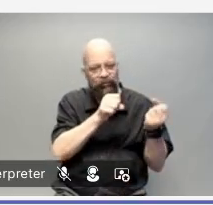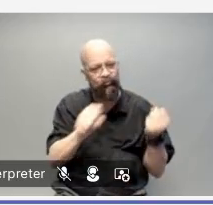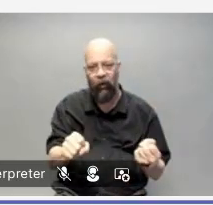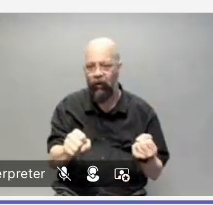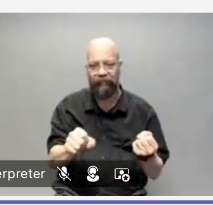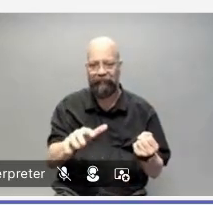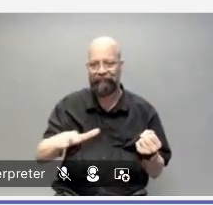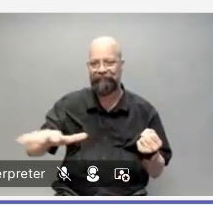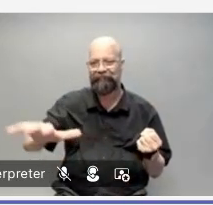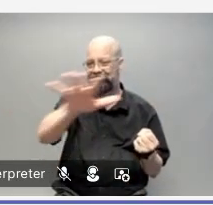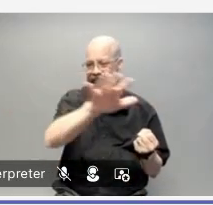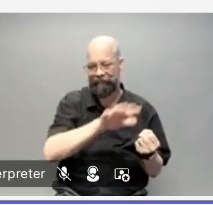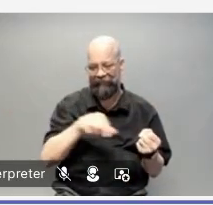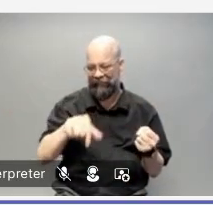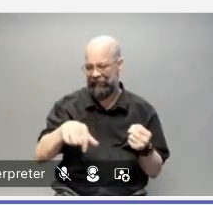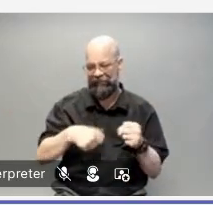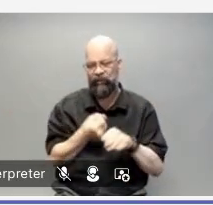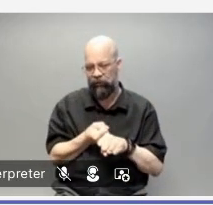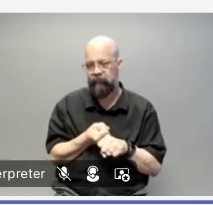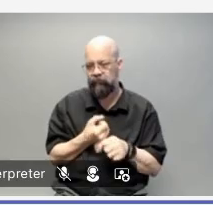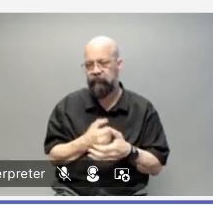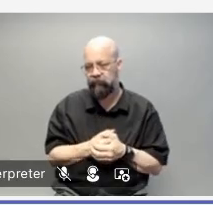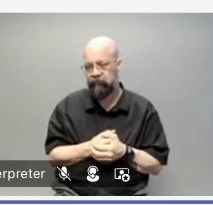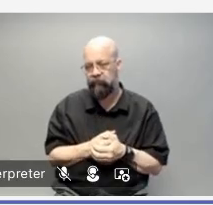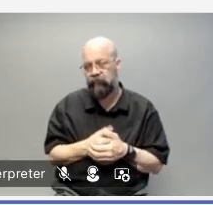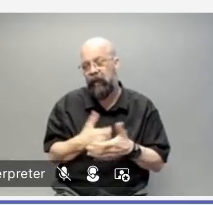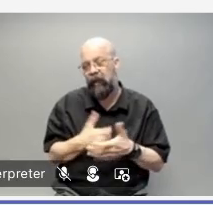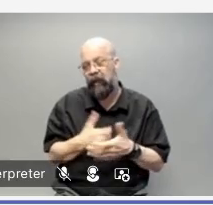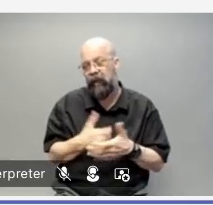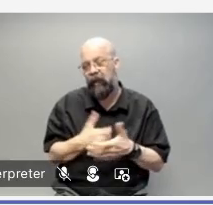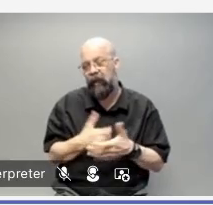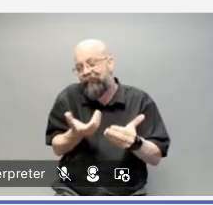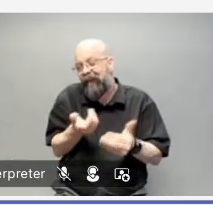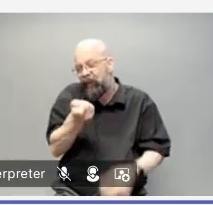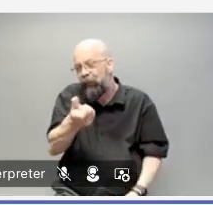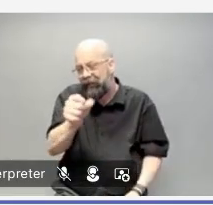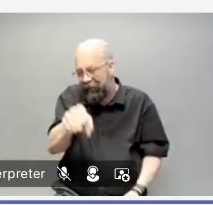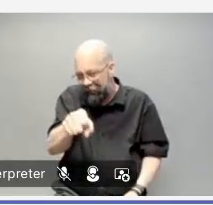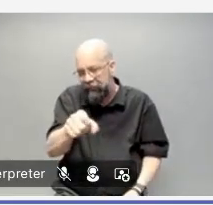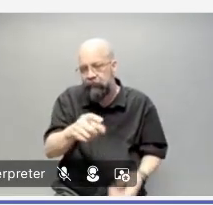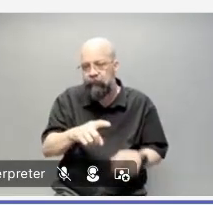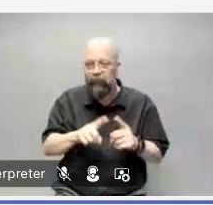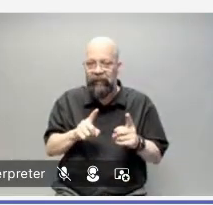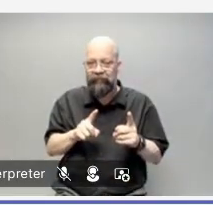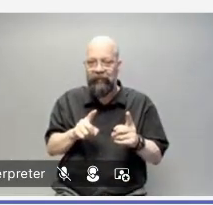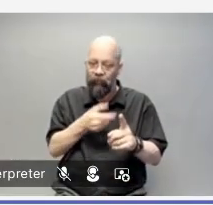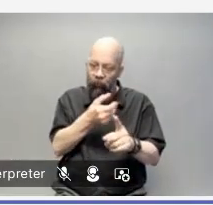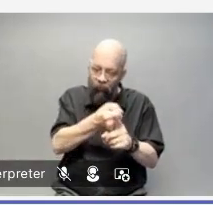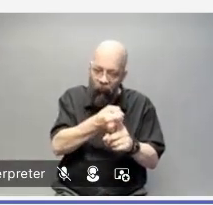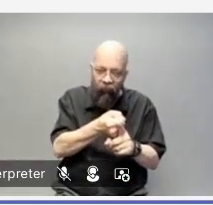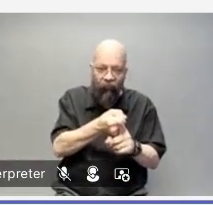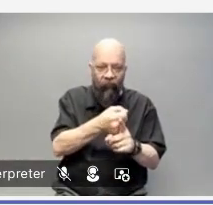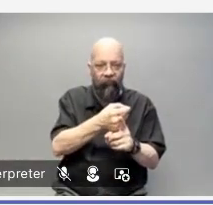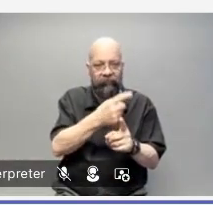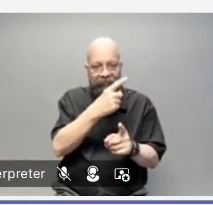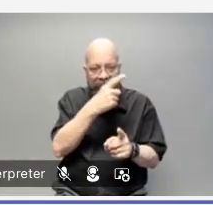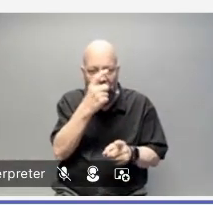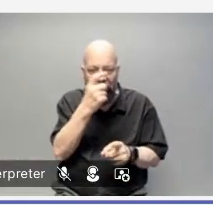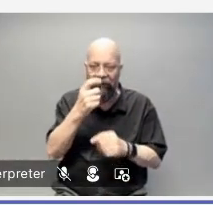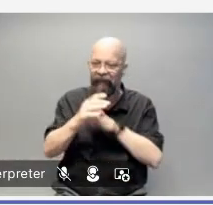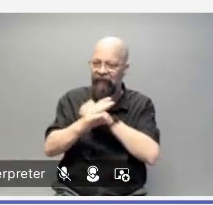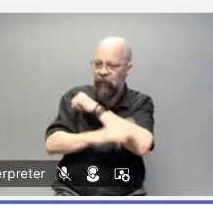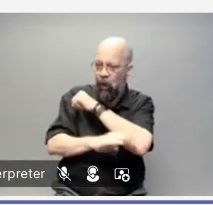return this year. We do think it'll obviously get a little drier as we head through the summer and into the fall, but we don't see